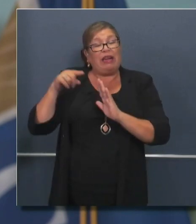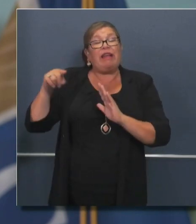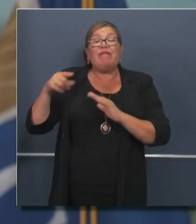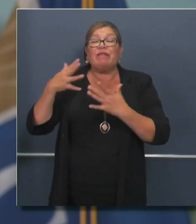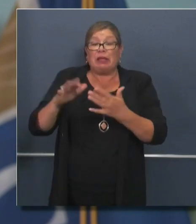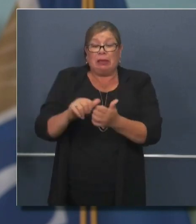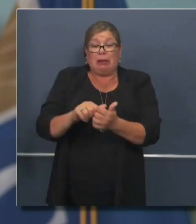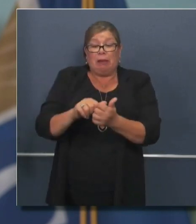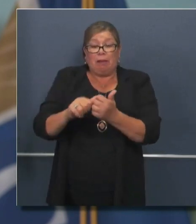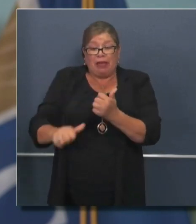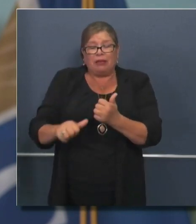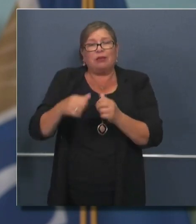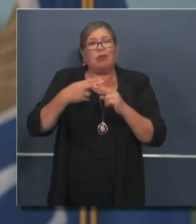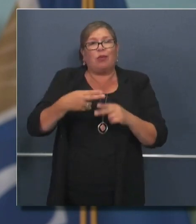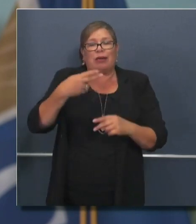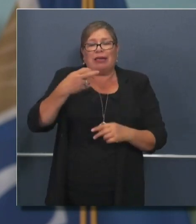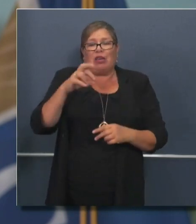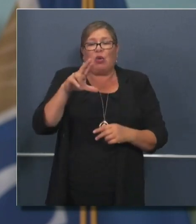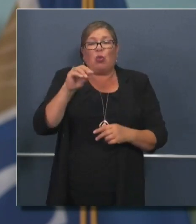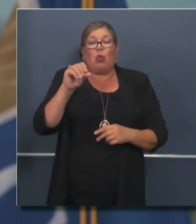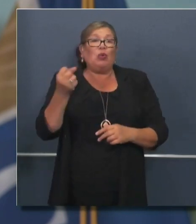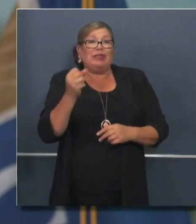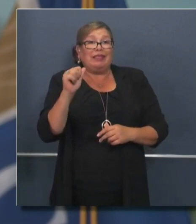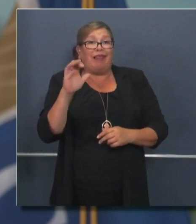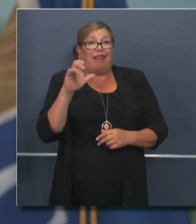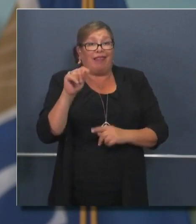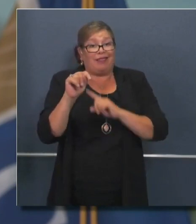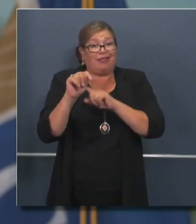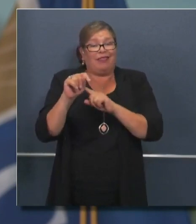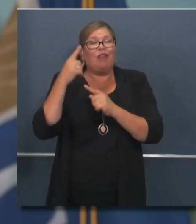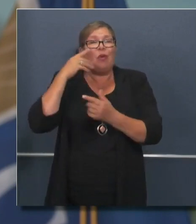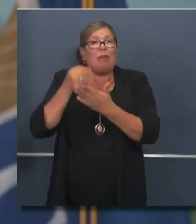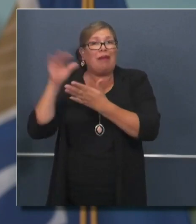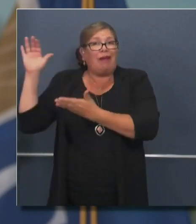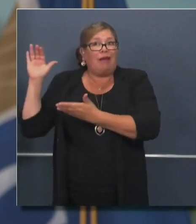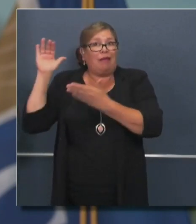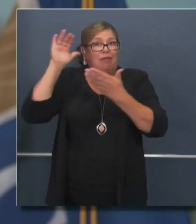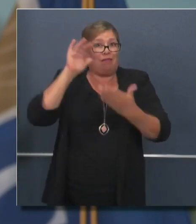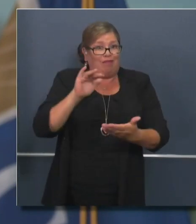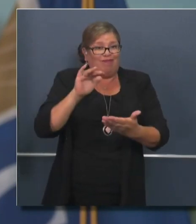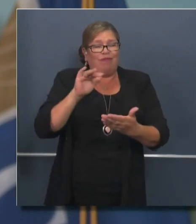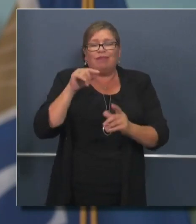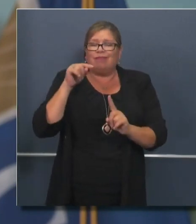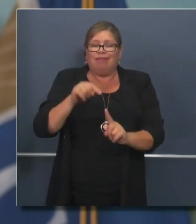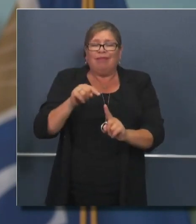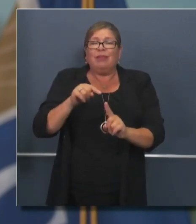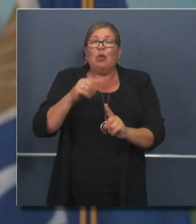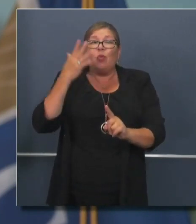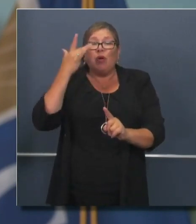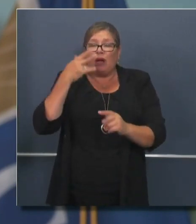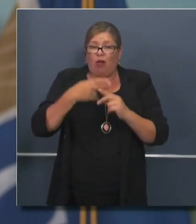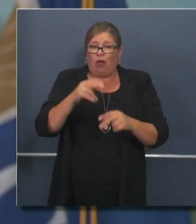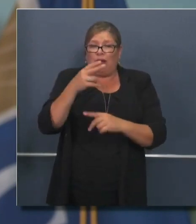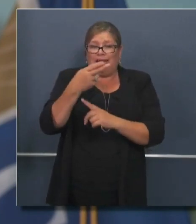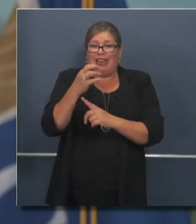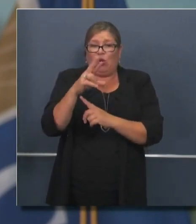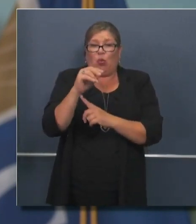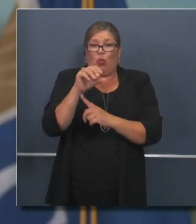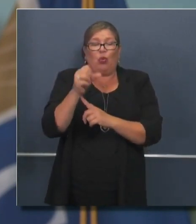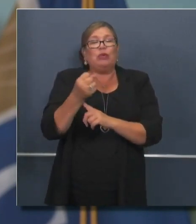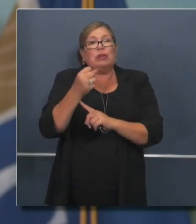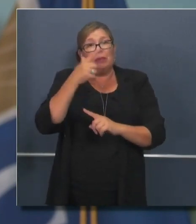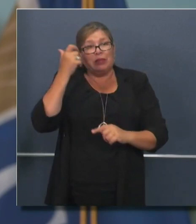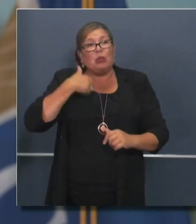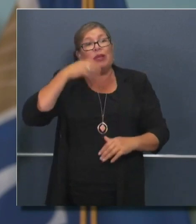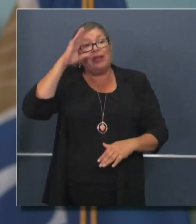pass a HEROES Act, understanding a foundational principle that is heroes that will be impacted disproportionately by budget